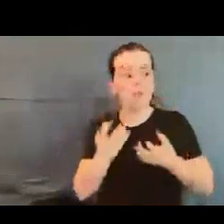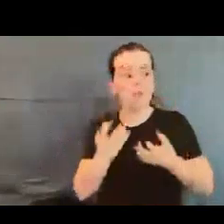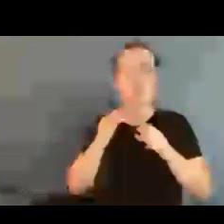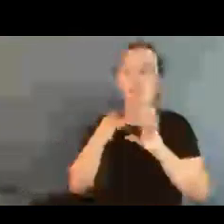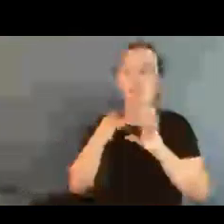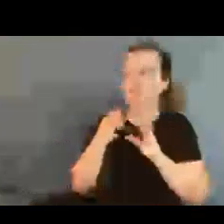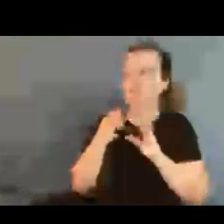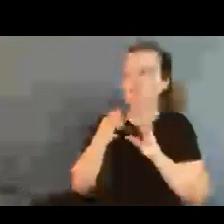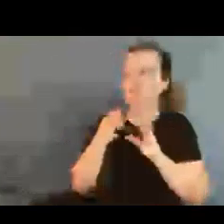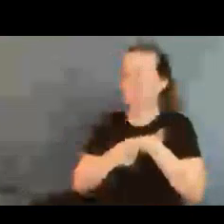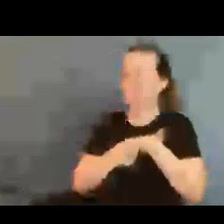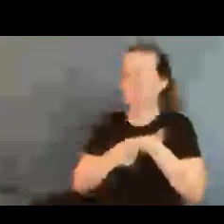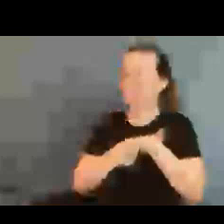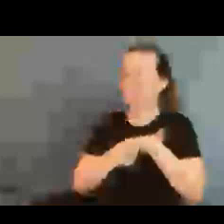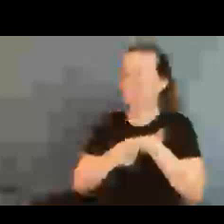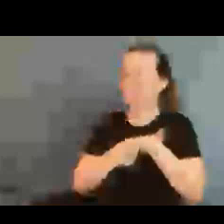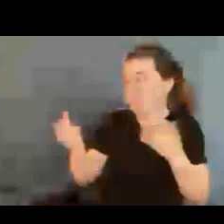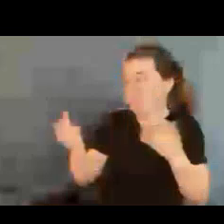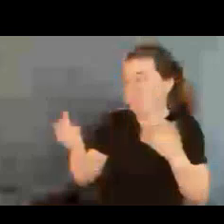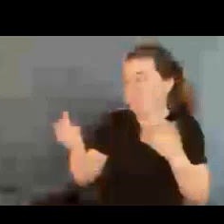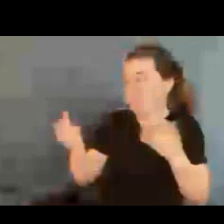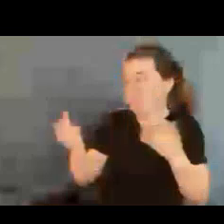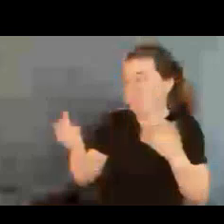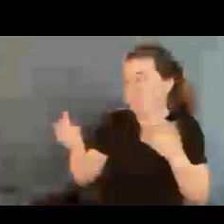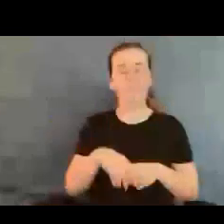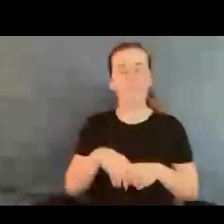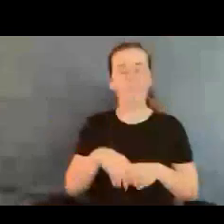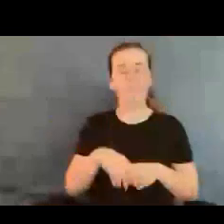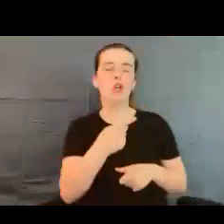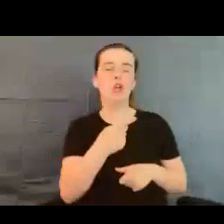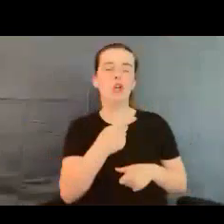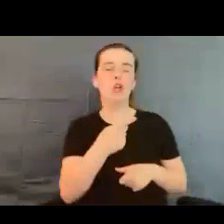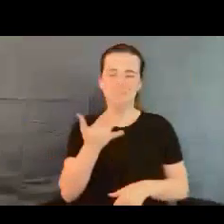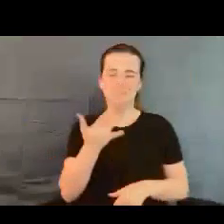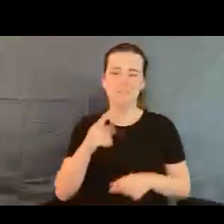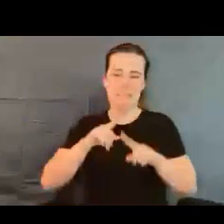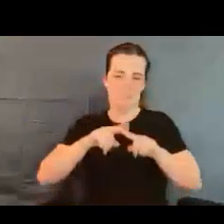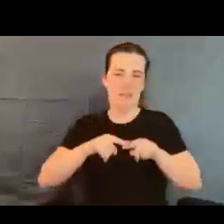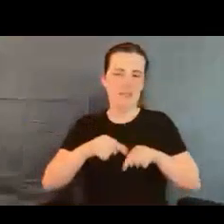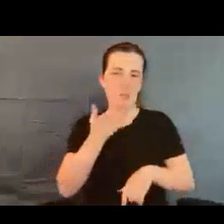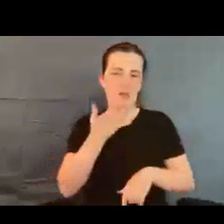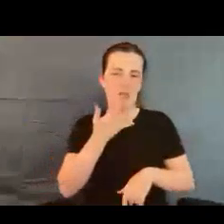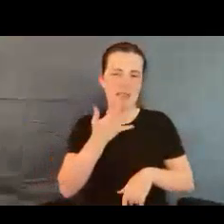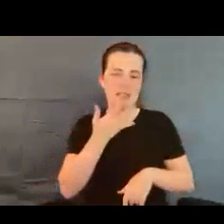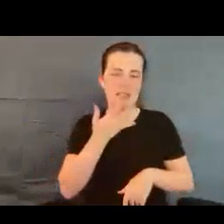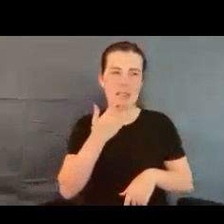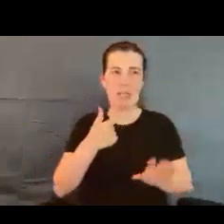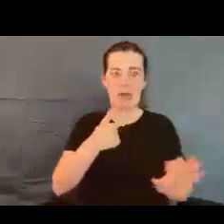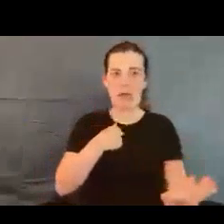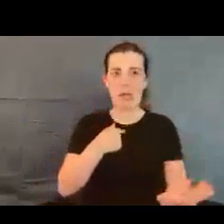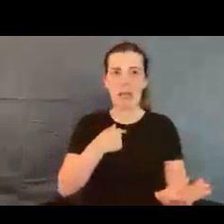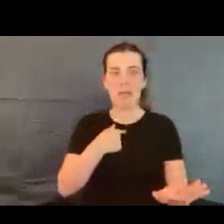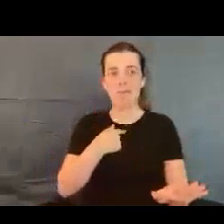Yeah, for sure. I think it is preference based, but I personally don't think this is a course where you'd be wearing